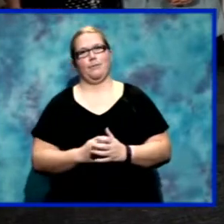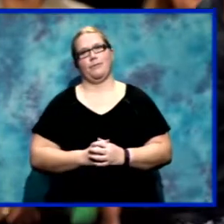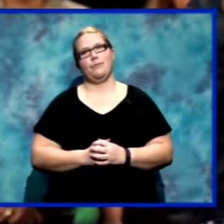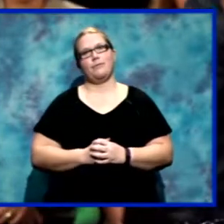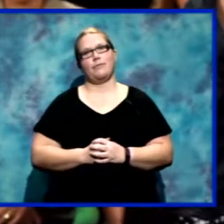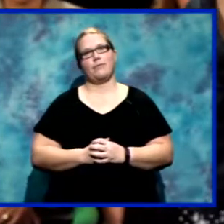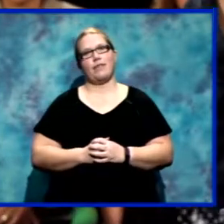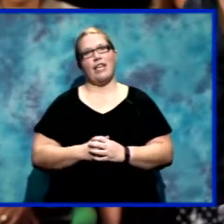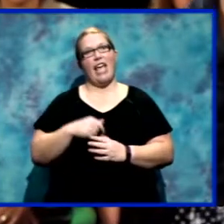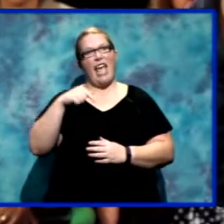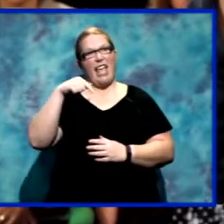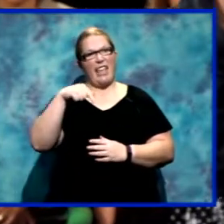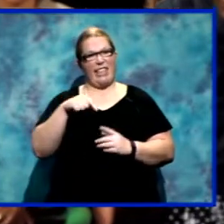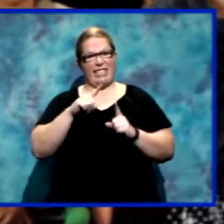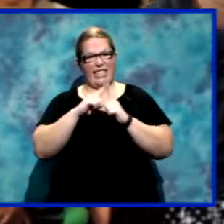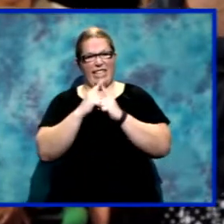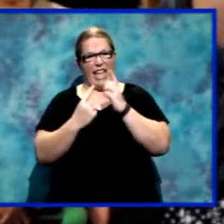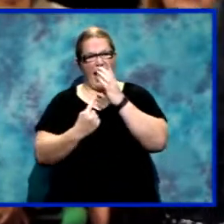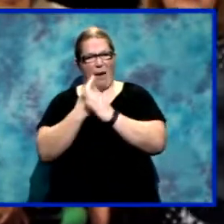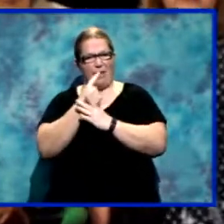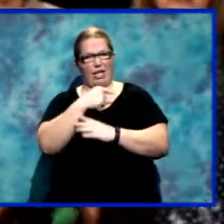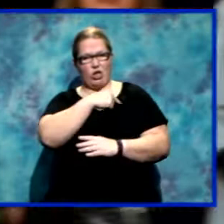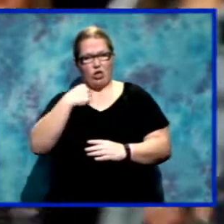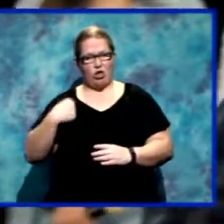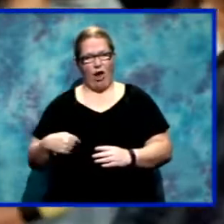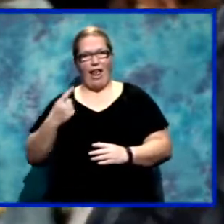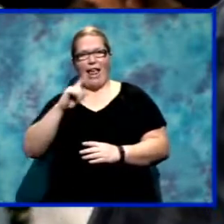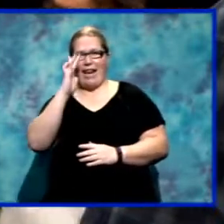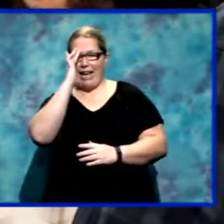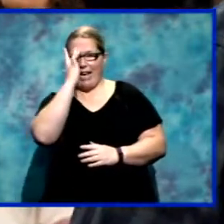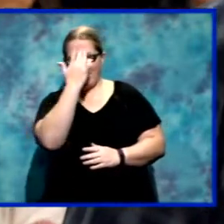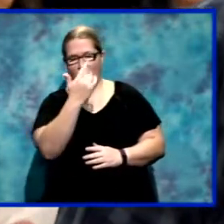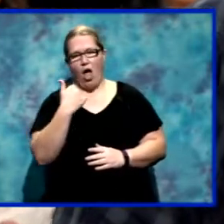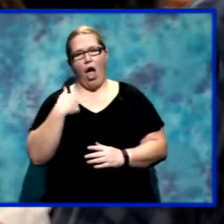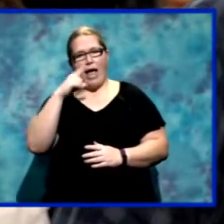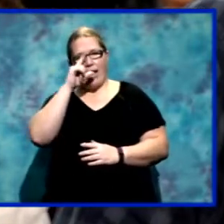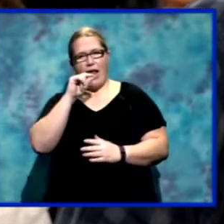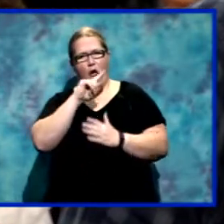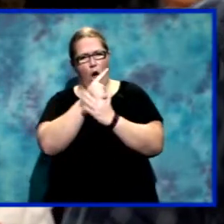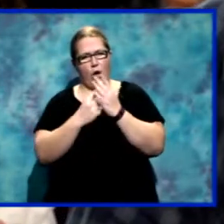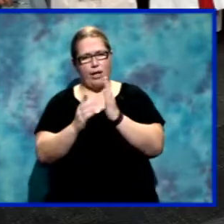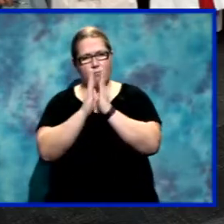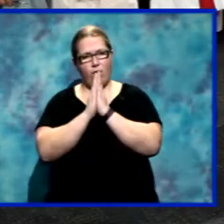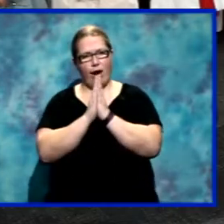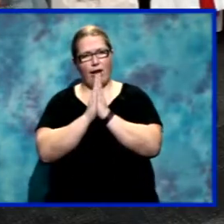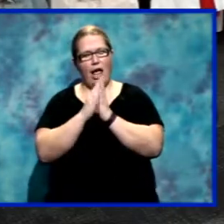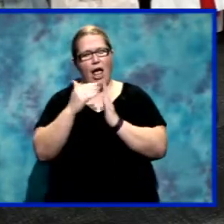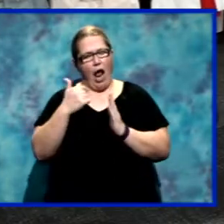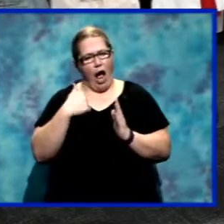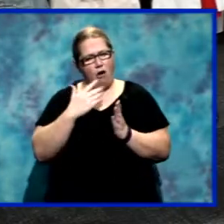And these things that are happening in China and India, I can only pray, and I mean this from my